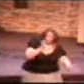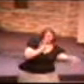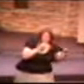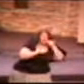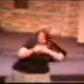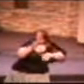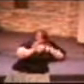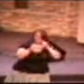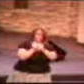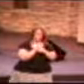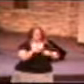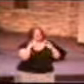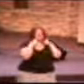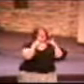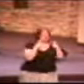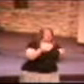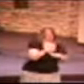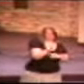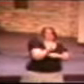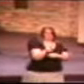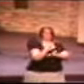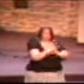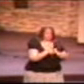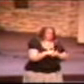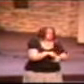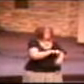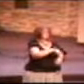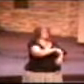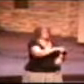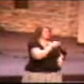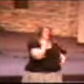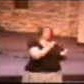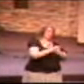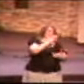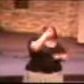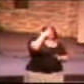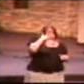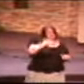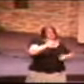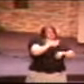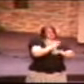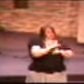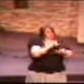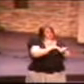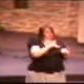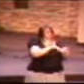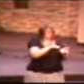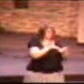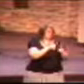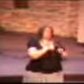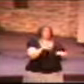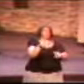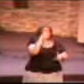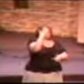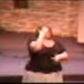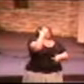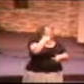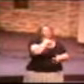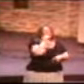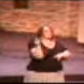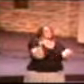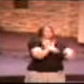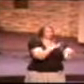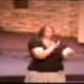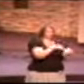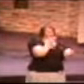collectors and sinners and Jesus answered those who are well have no need of physician but those who are sick I have not come to call